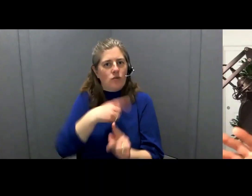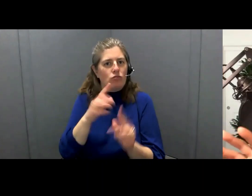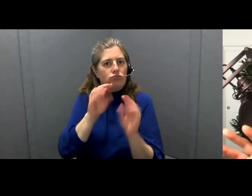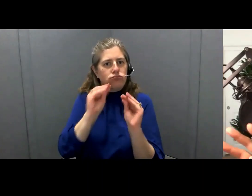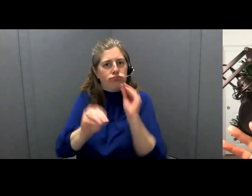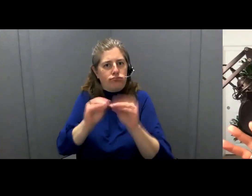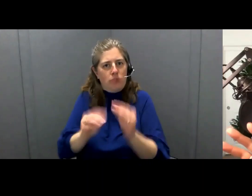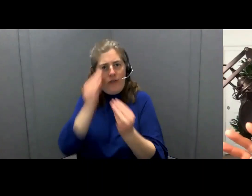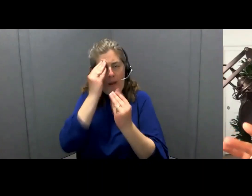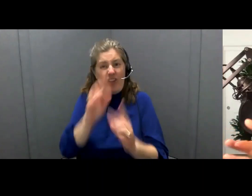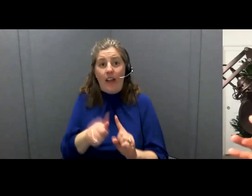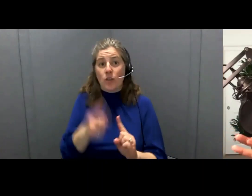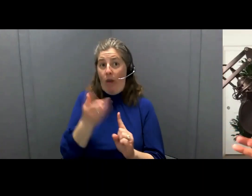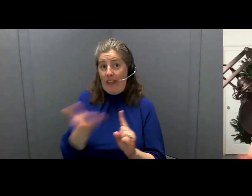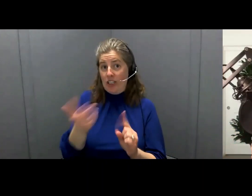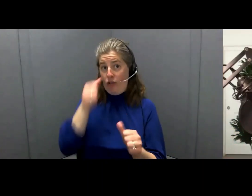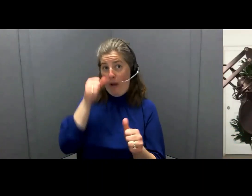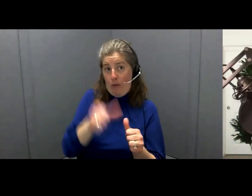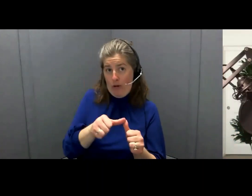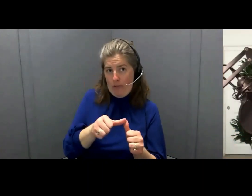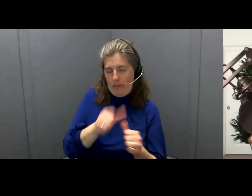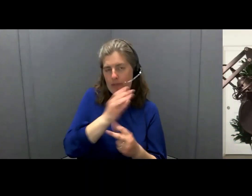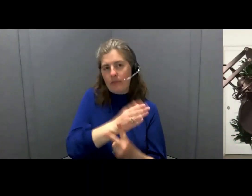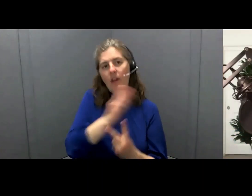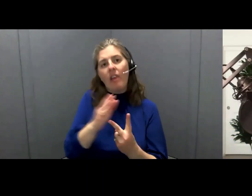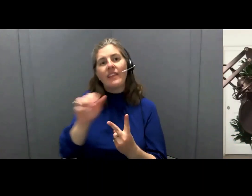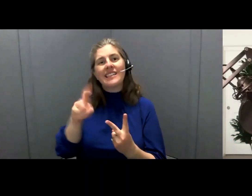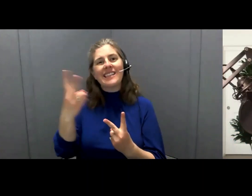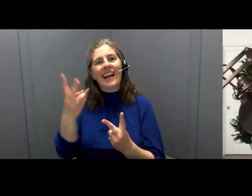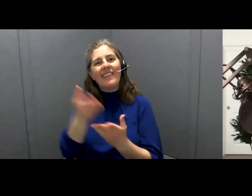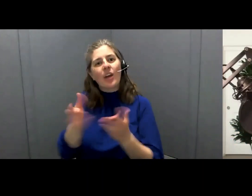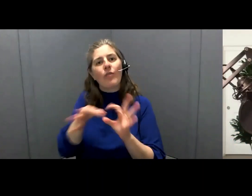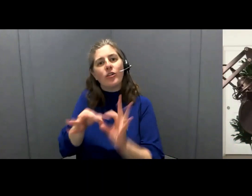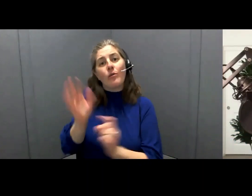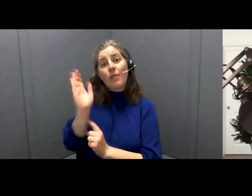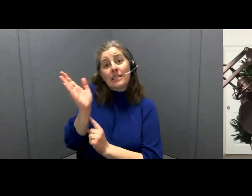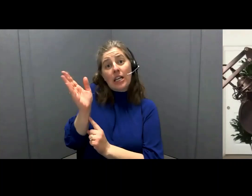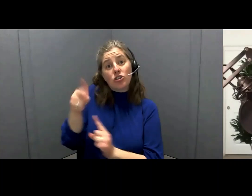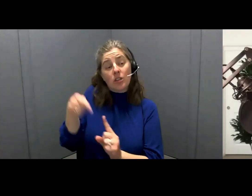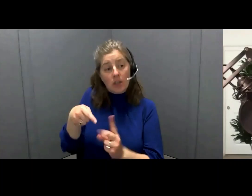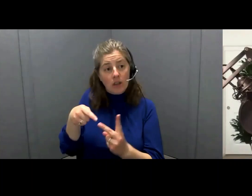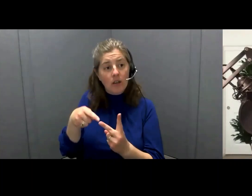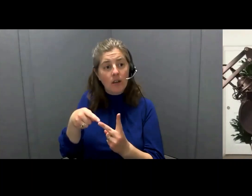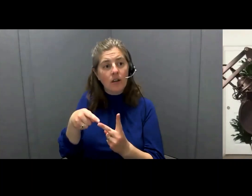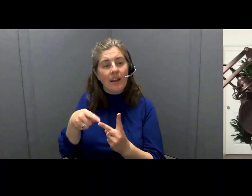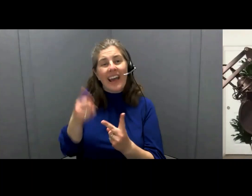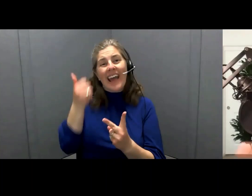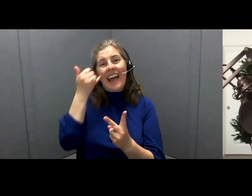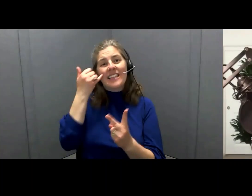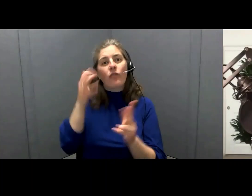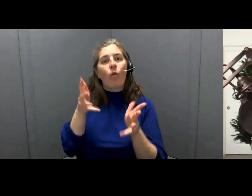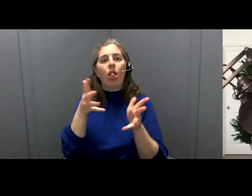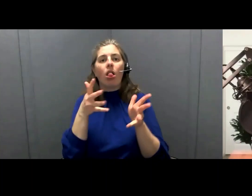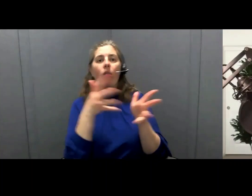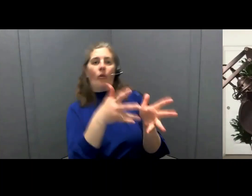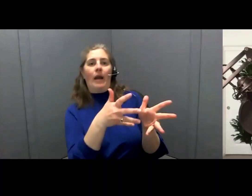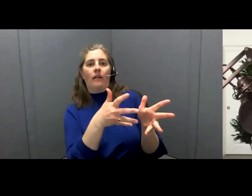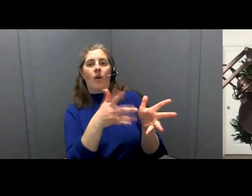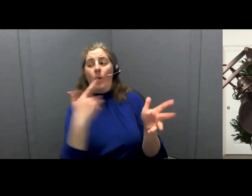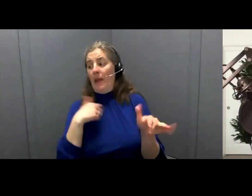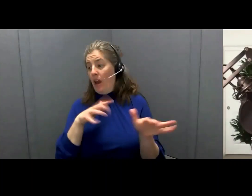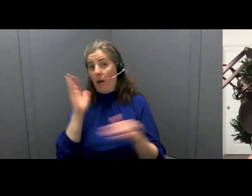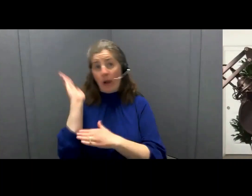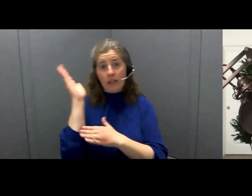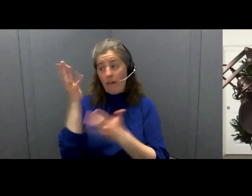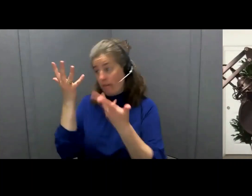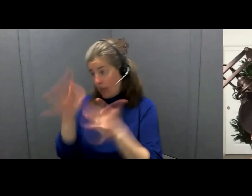thing. But then the other thing about this presentation is that it will remain after you're gone. And